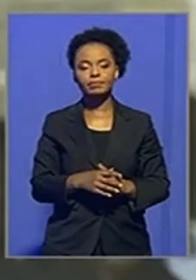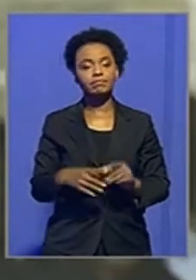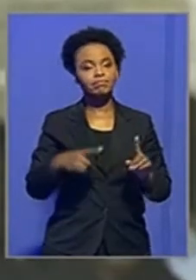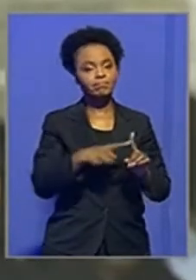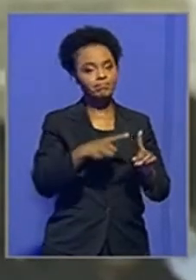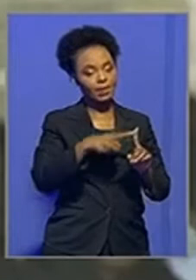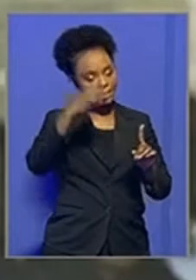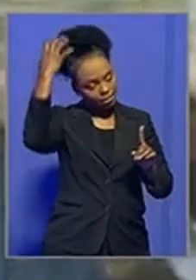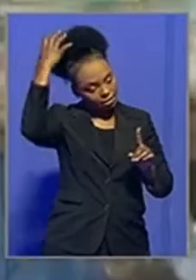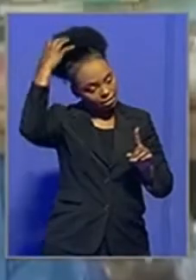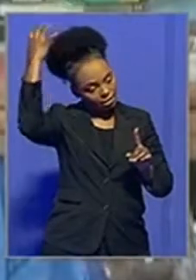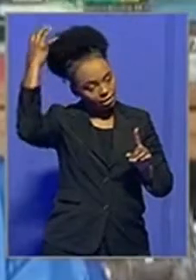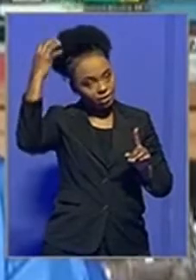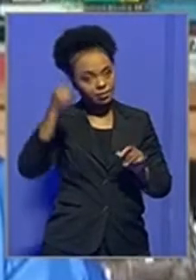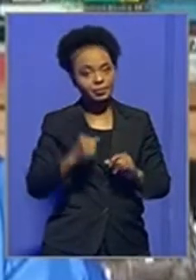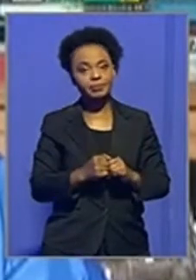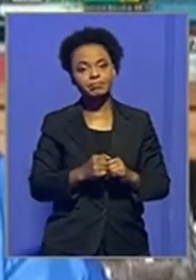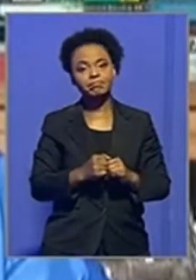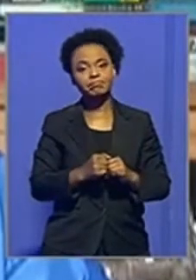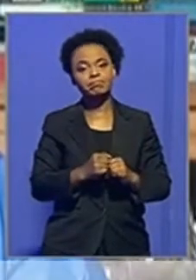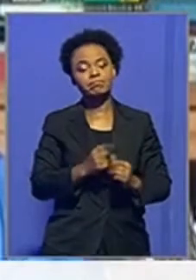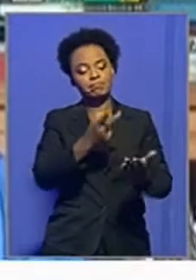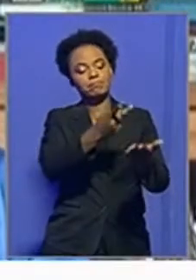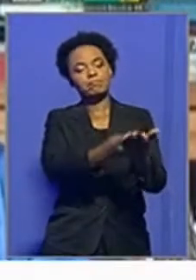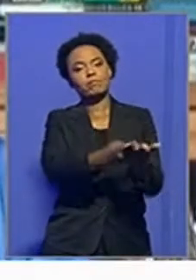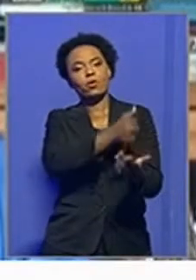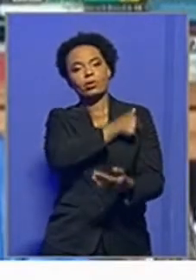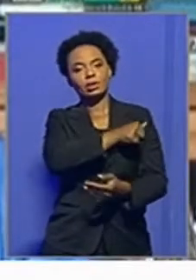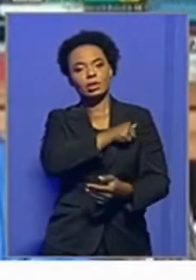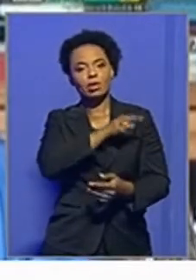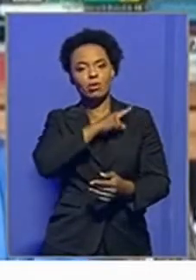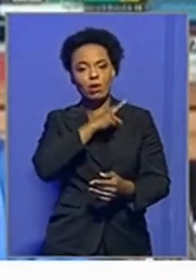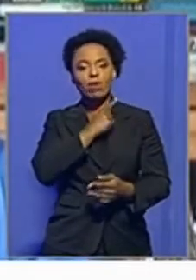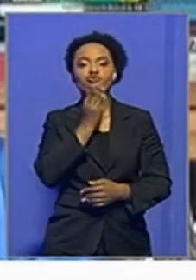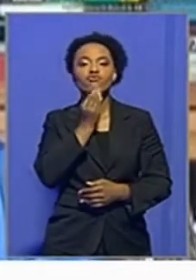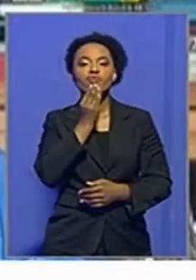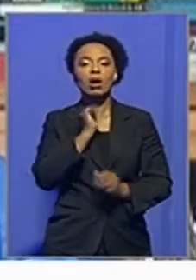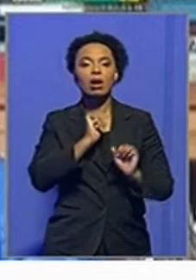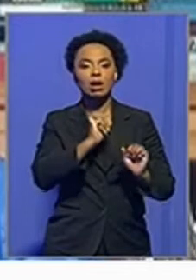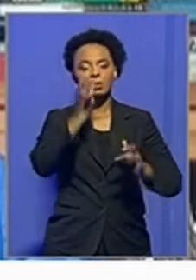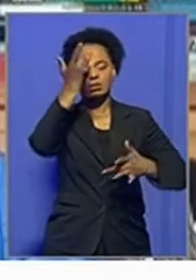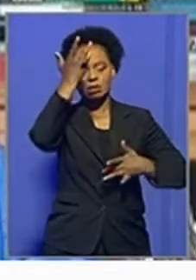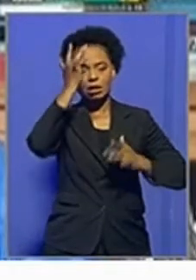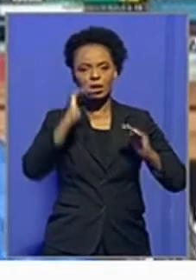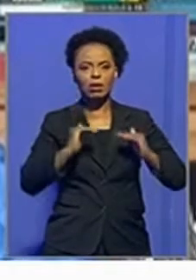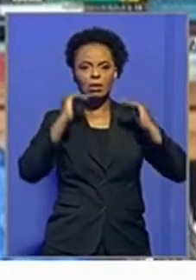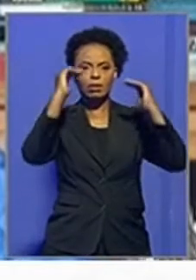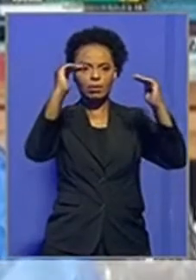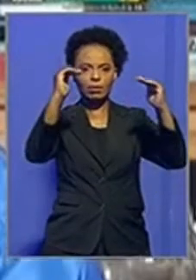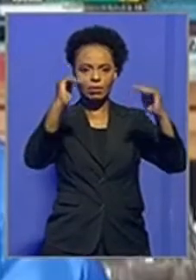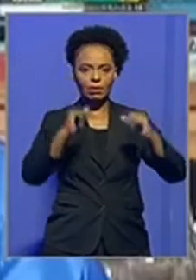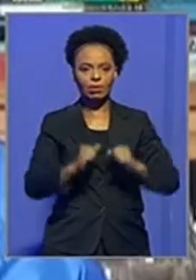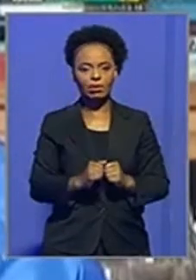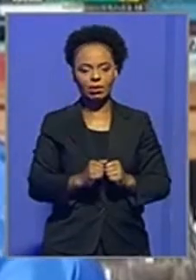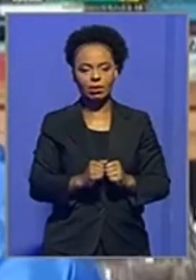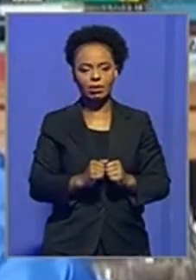hospital to attend high glucose levels. He was not and is still not